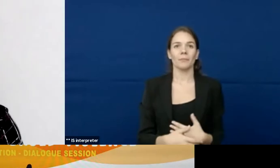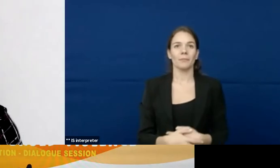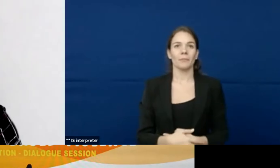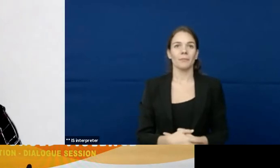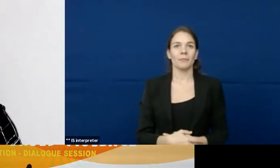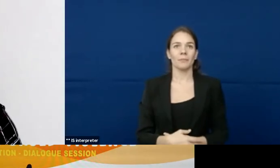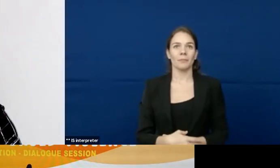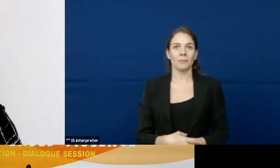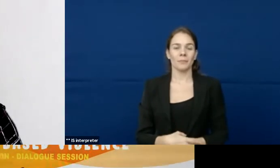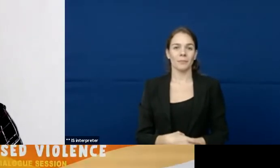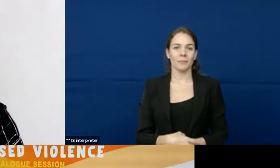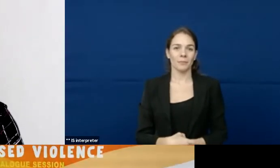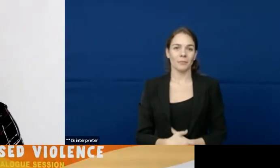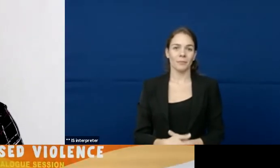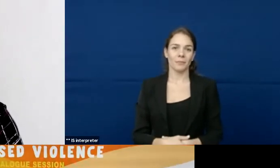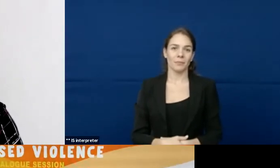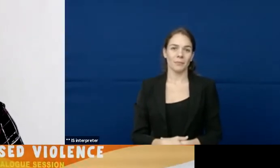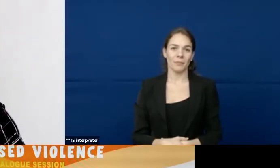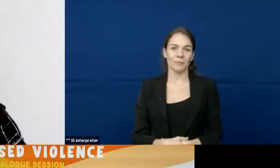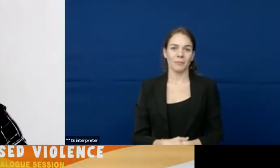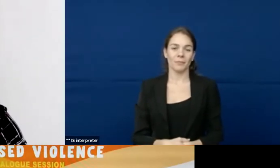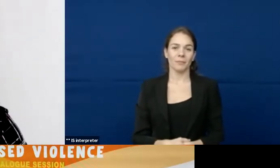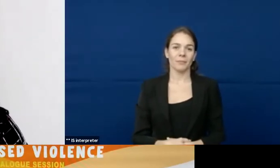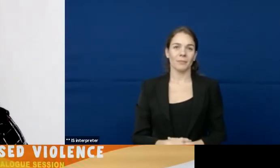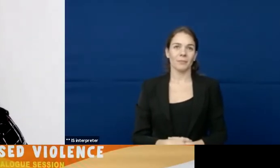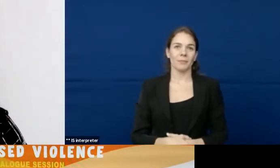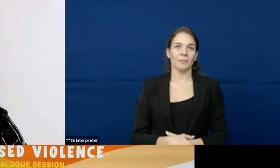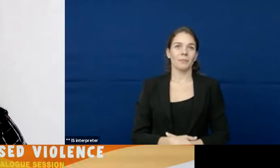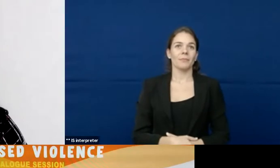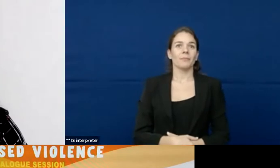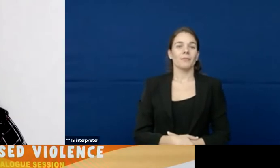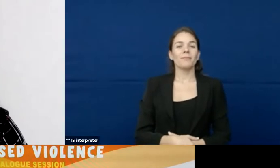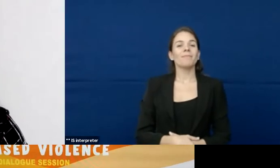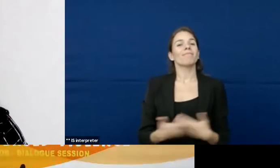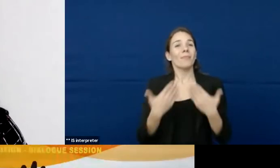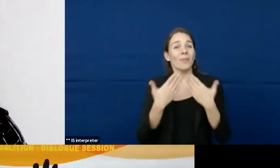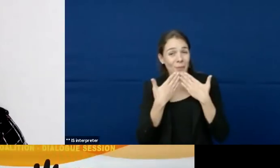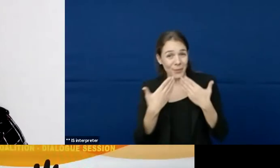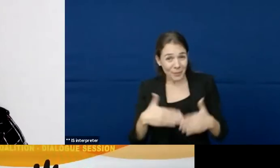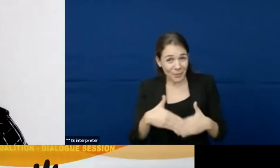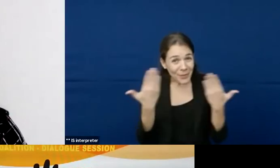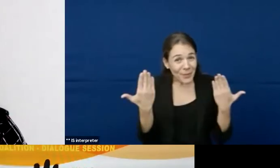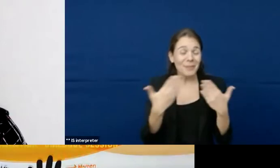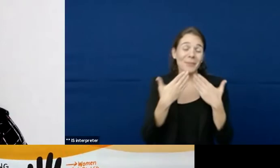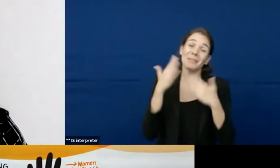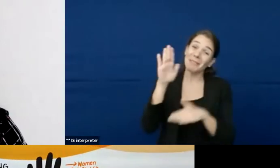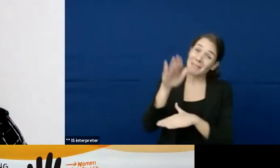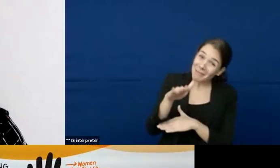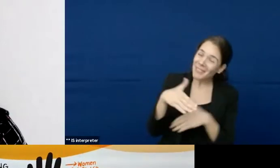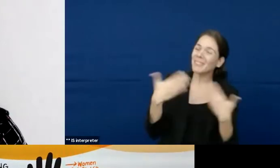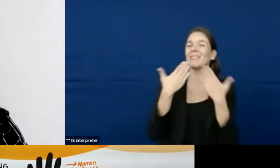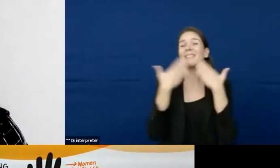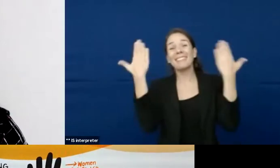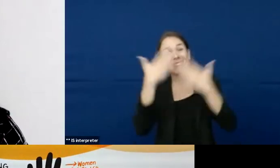Good morning, good afternoon, and good evening. Since the development of the Beijing Platform for Action in 1995,